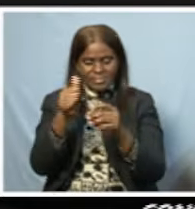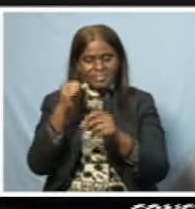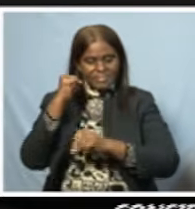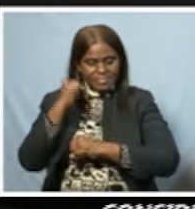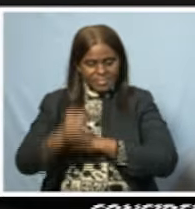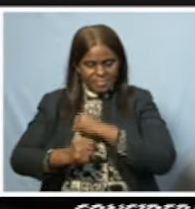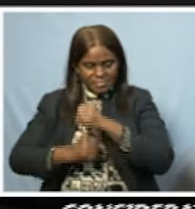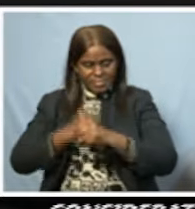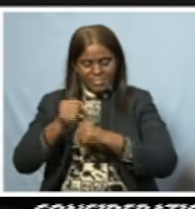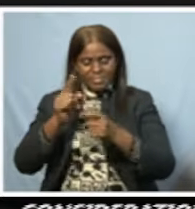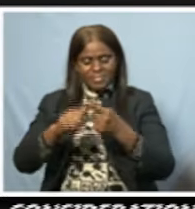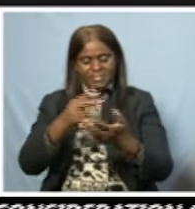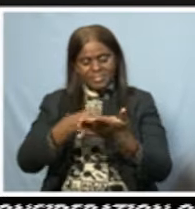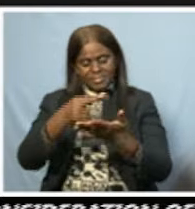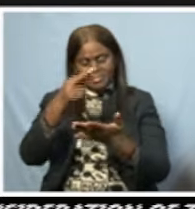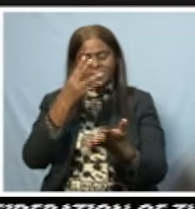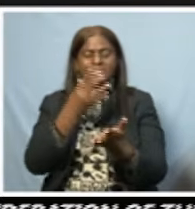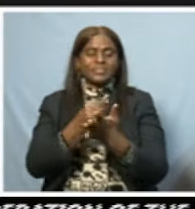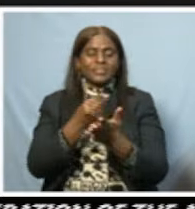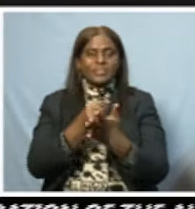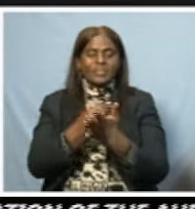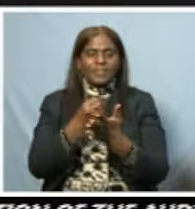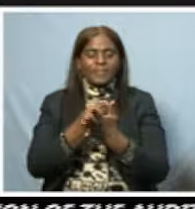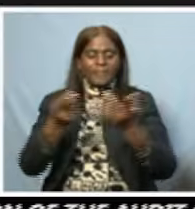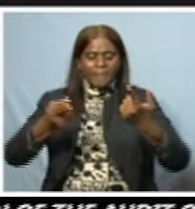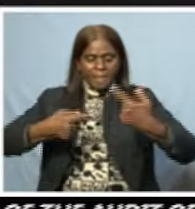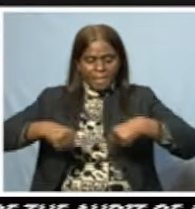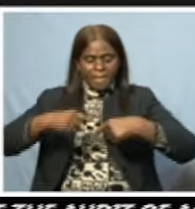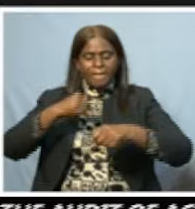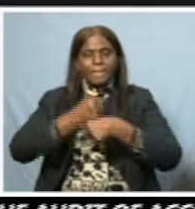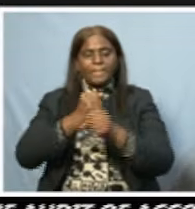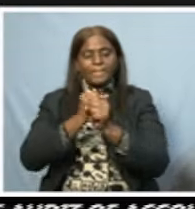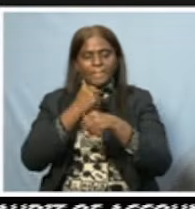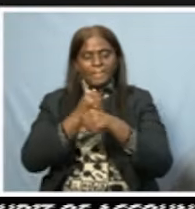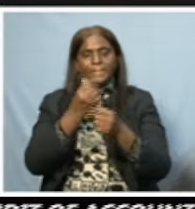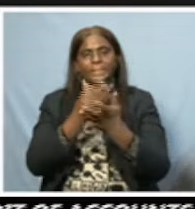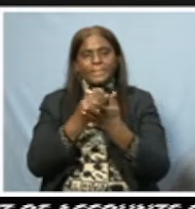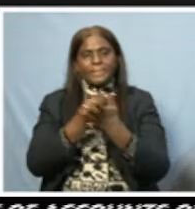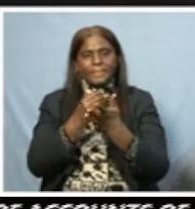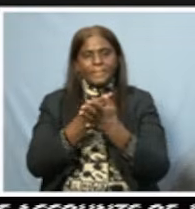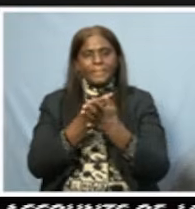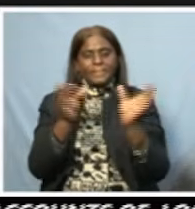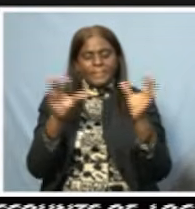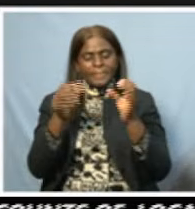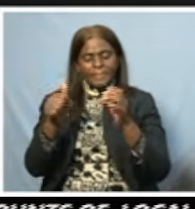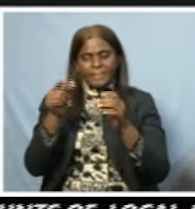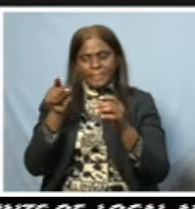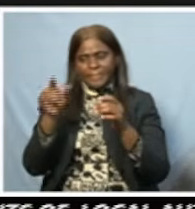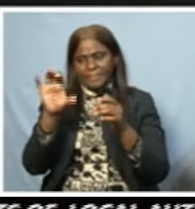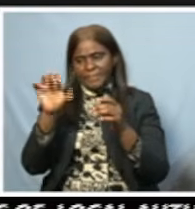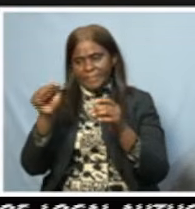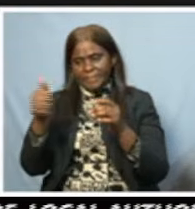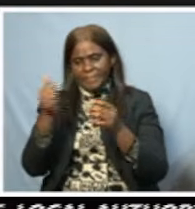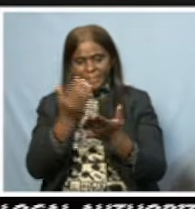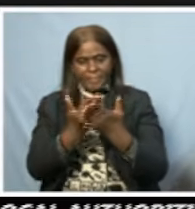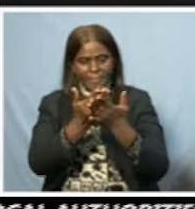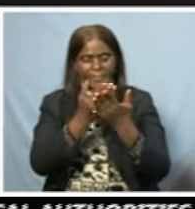struggling to raise money, locally generated funds, as the CS was